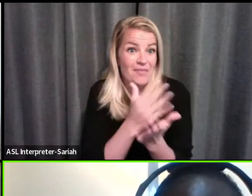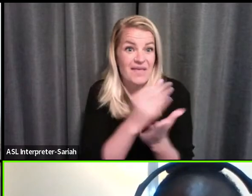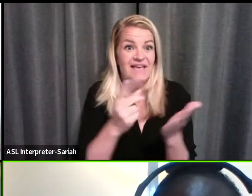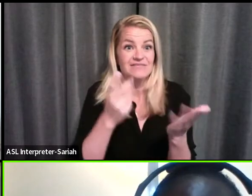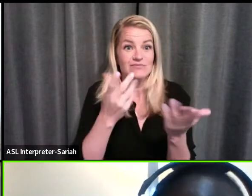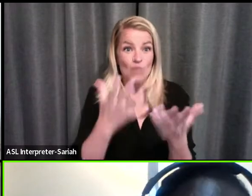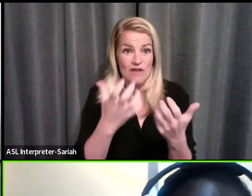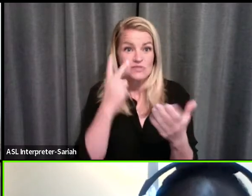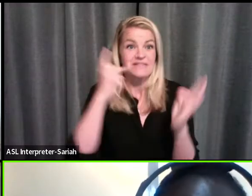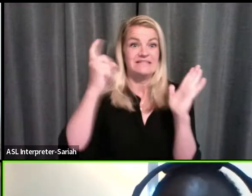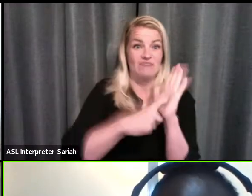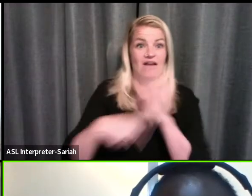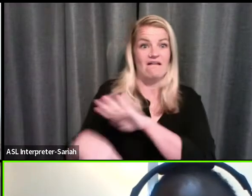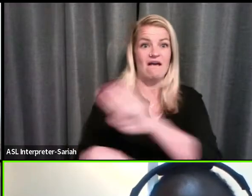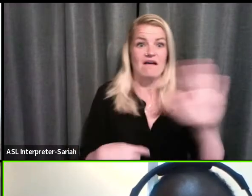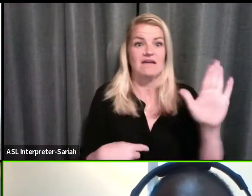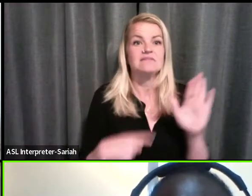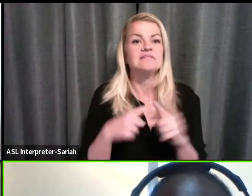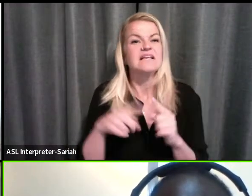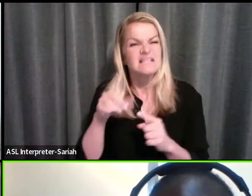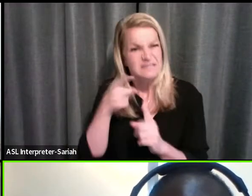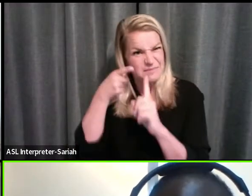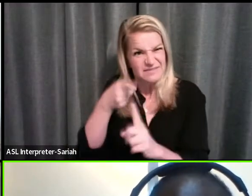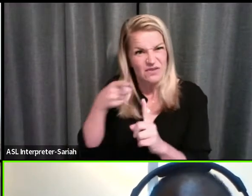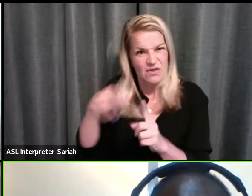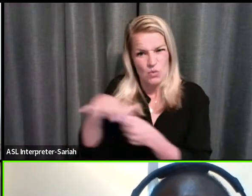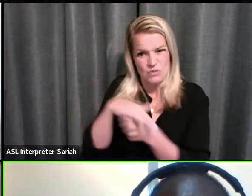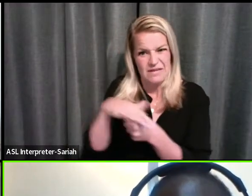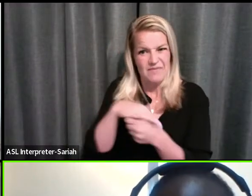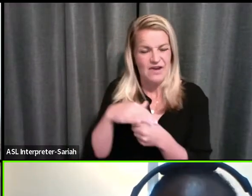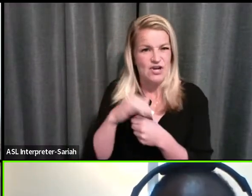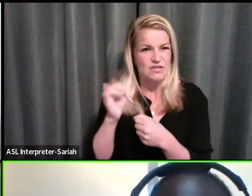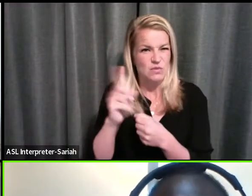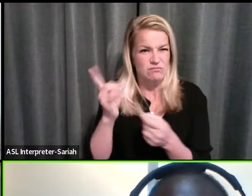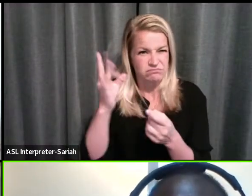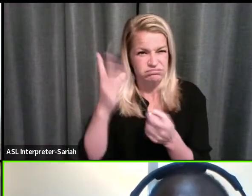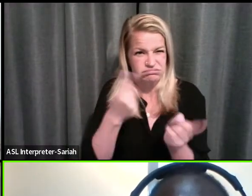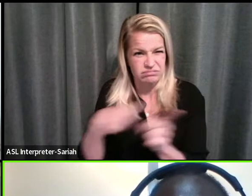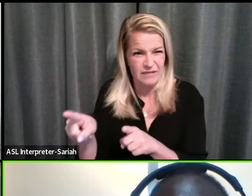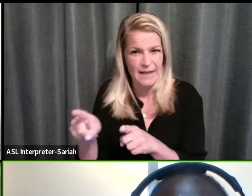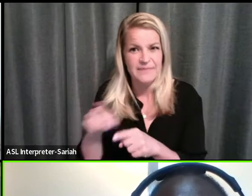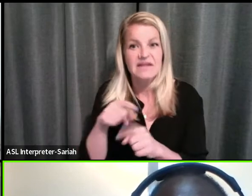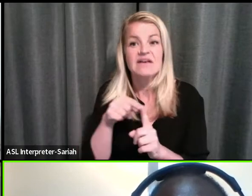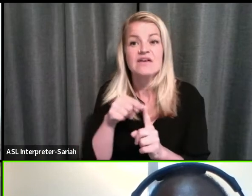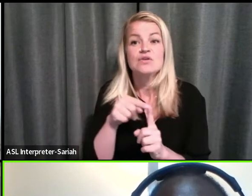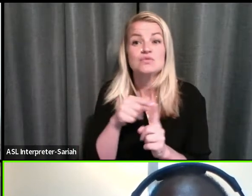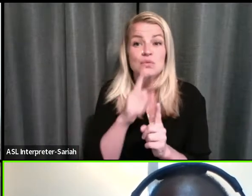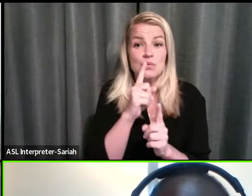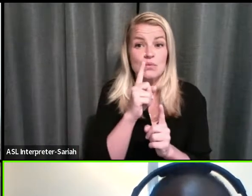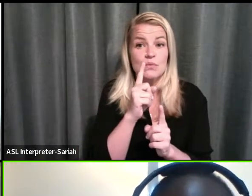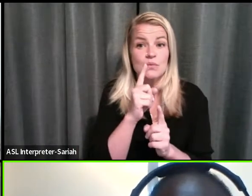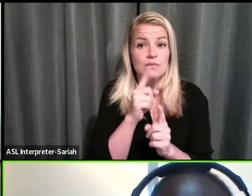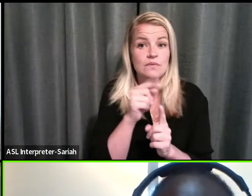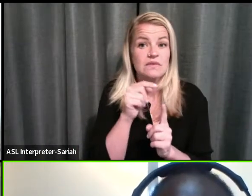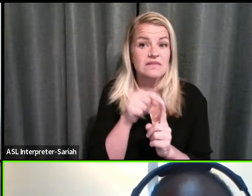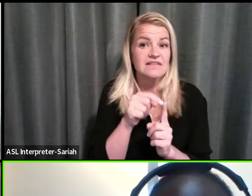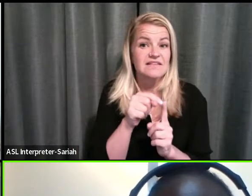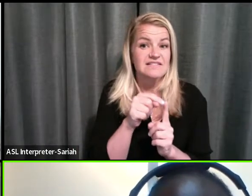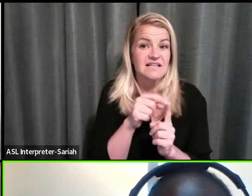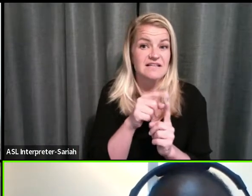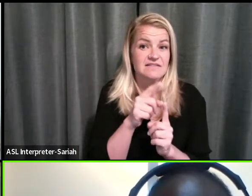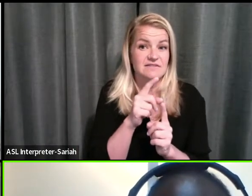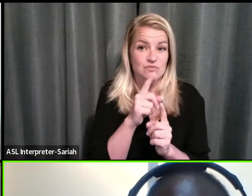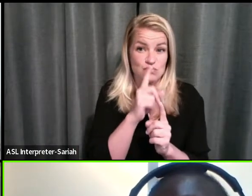affected areas like Baringo County. This decision has challenged me, and it has also